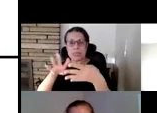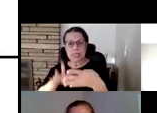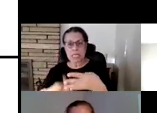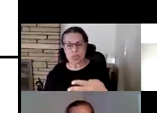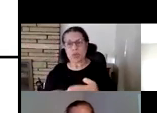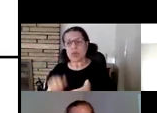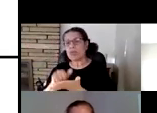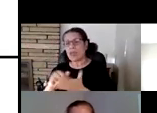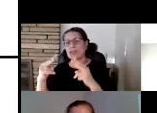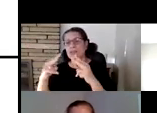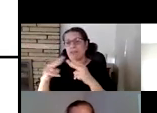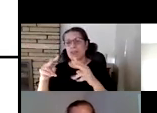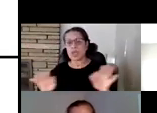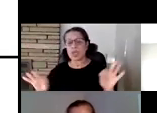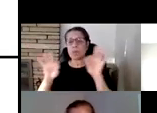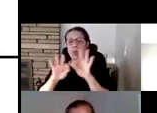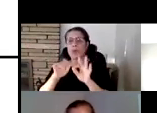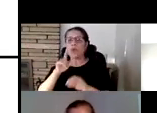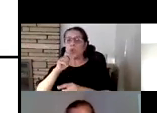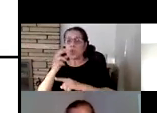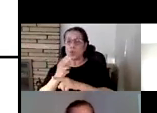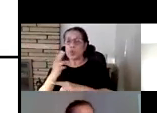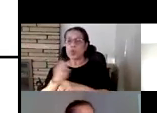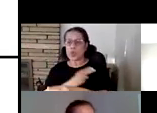critically important for the users of our system.